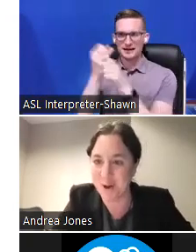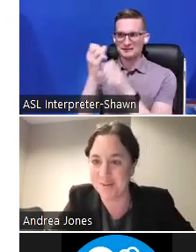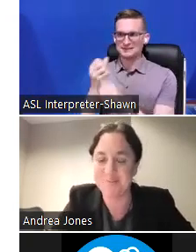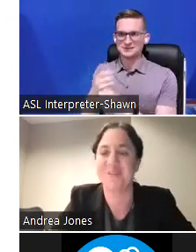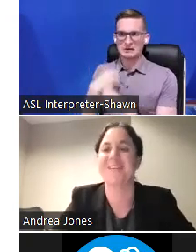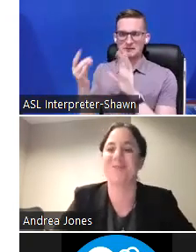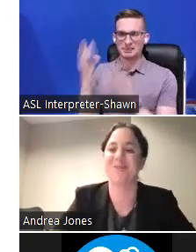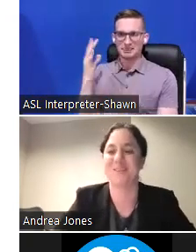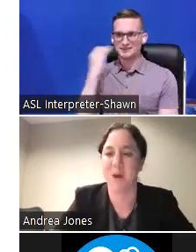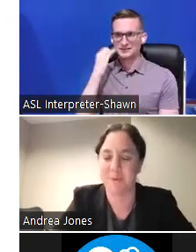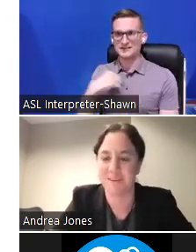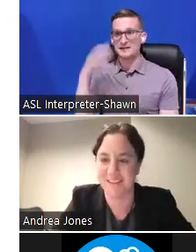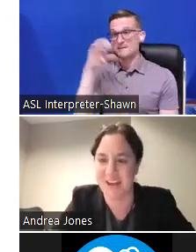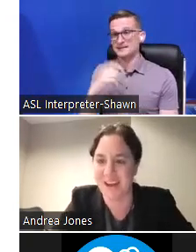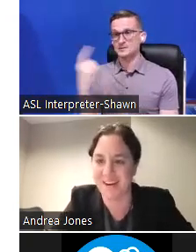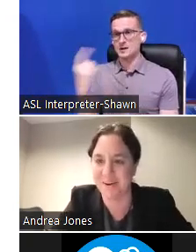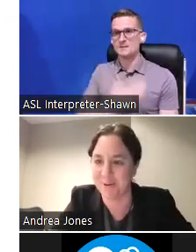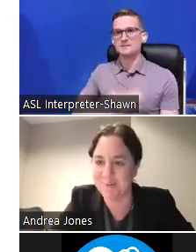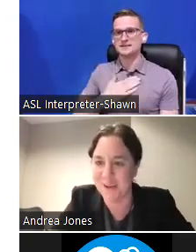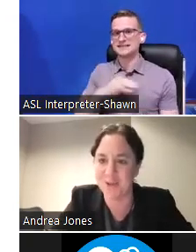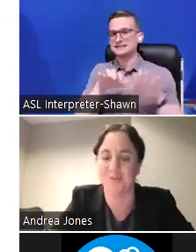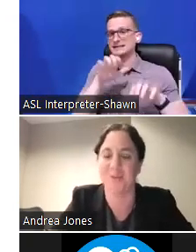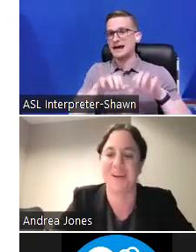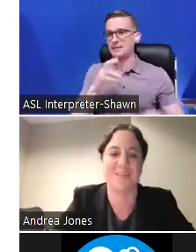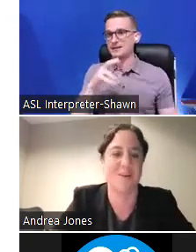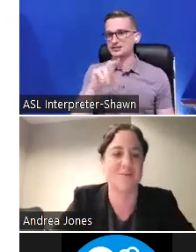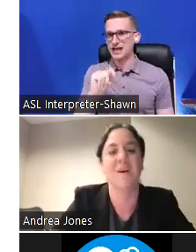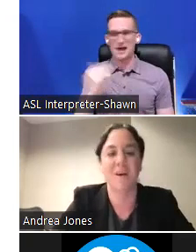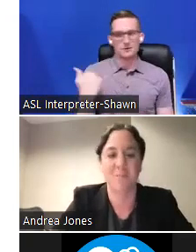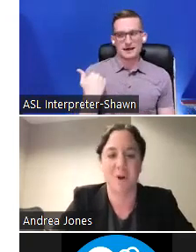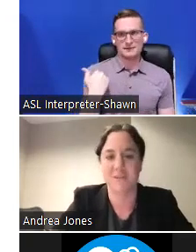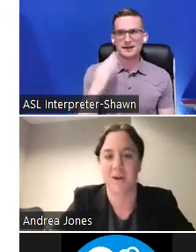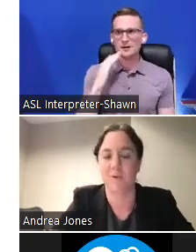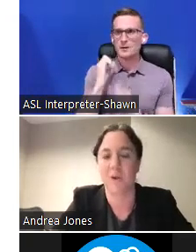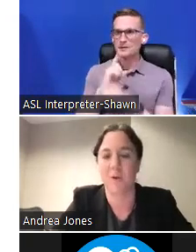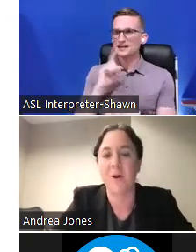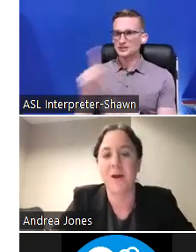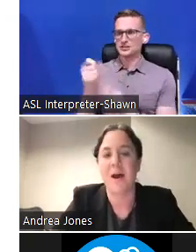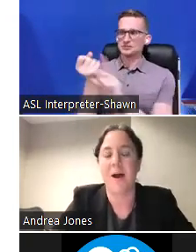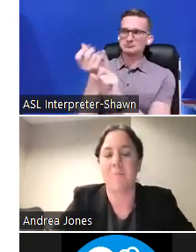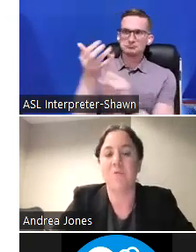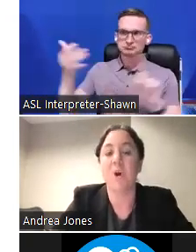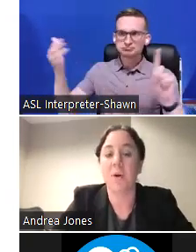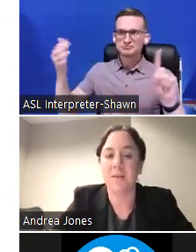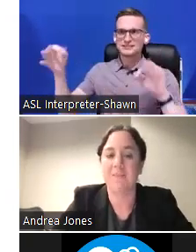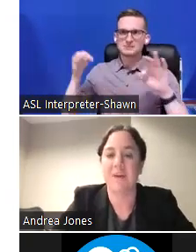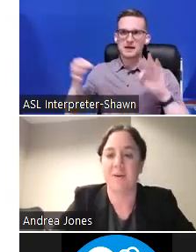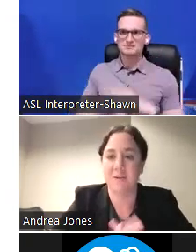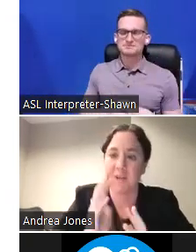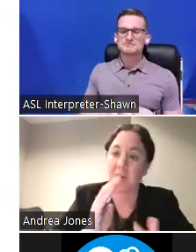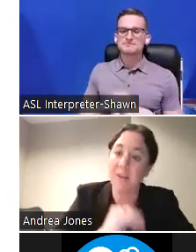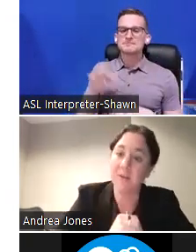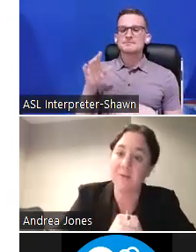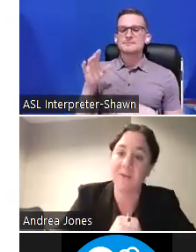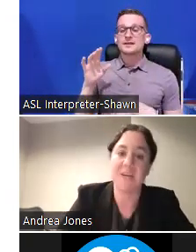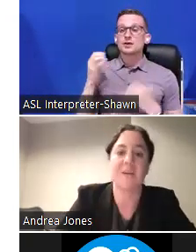miss one, please just pop it into the chat and I will make sure that we get those parsed out for you. Currently, veterans